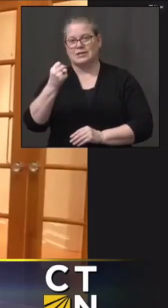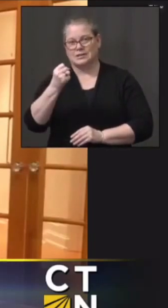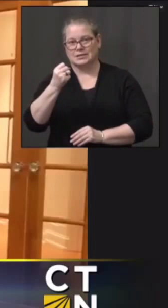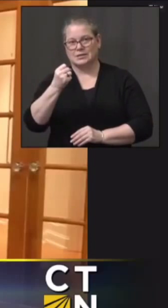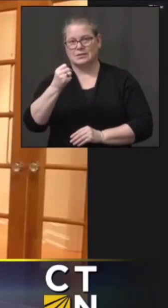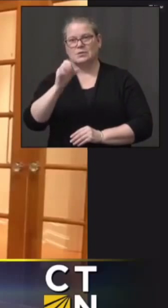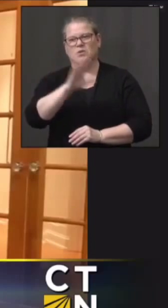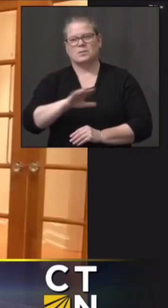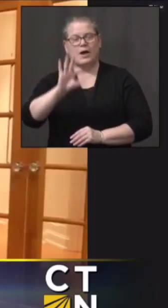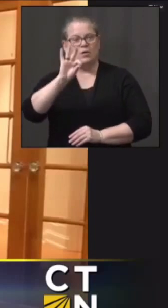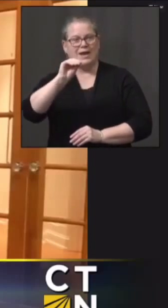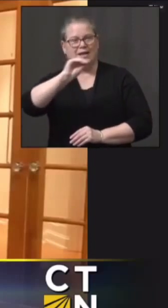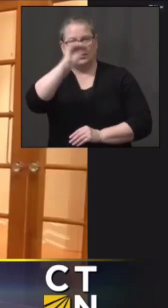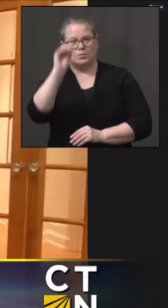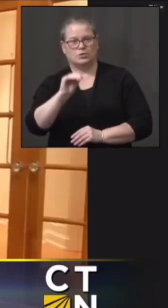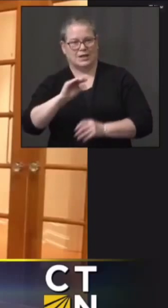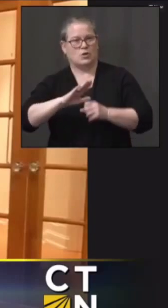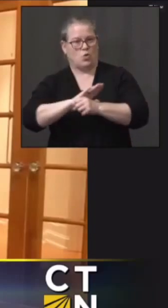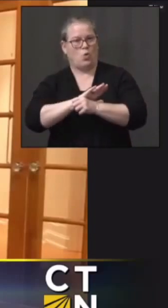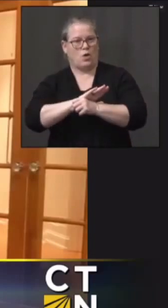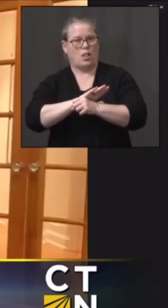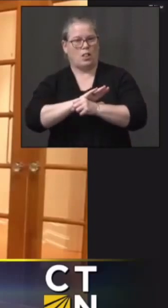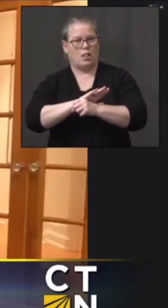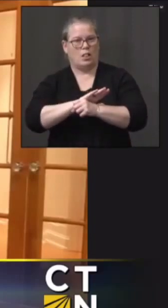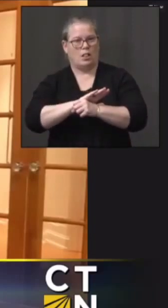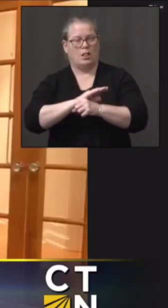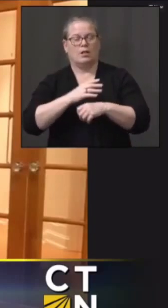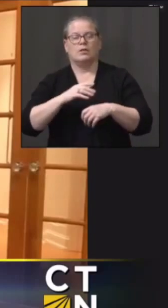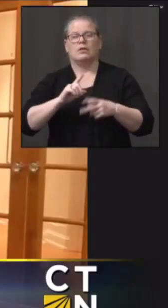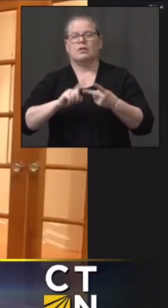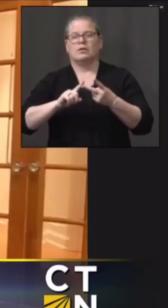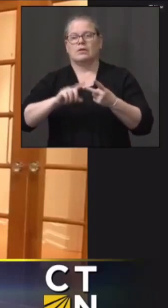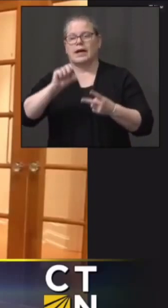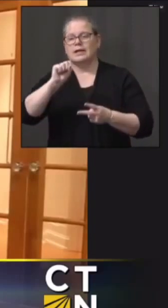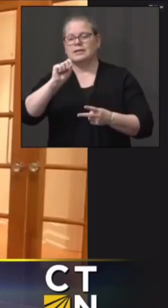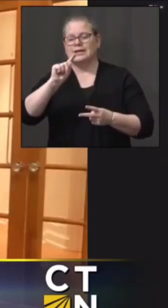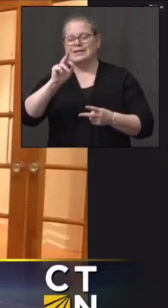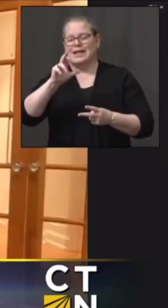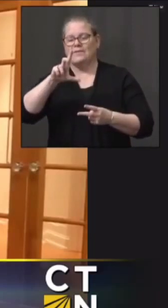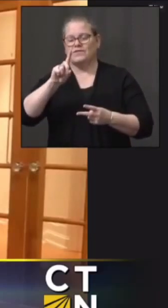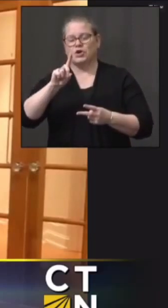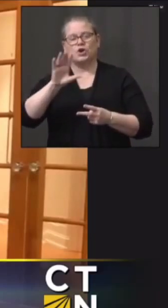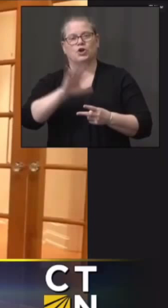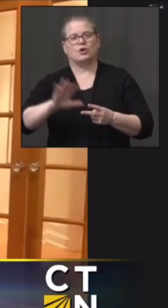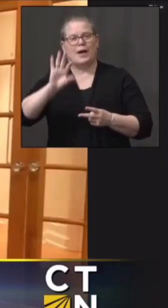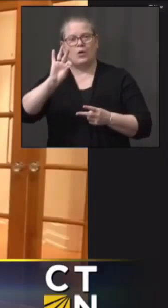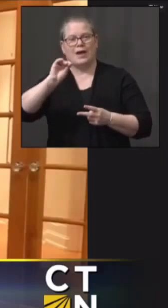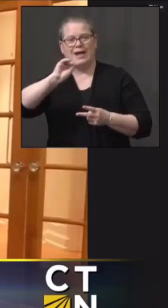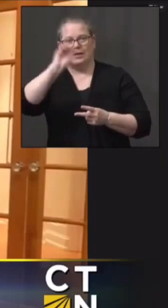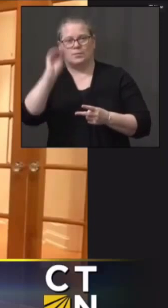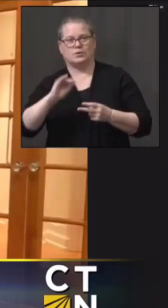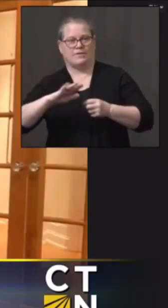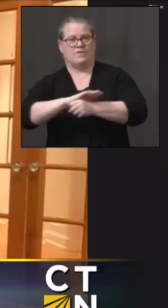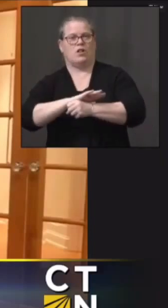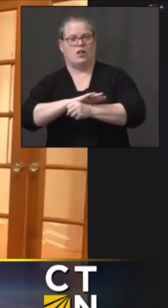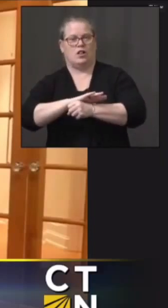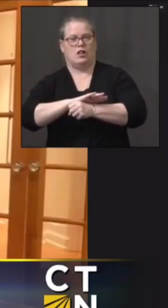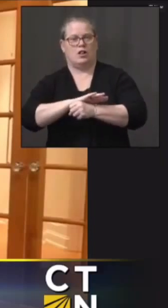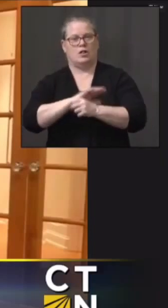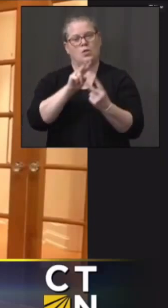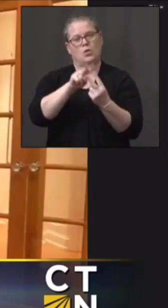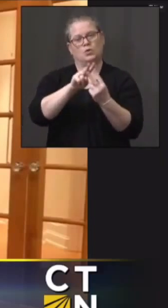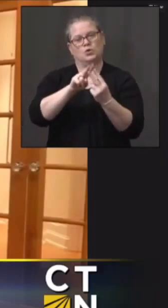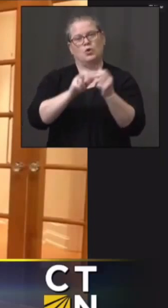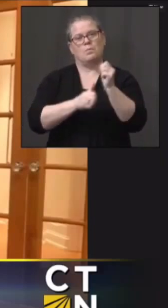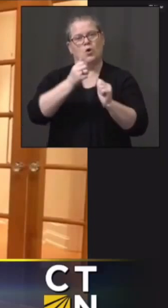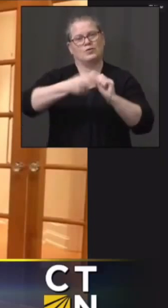was around 90% total, and Stanford Hospital was around 90% total. Those are the two highest in the state. And in terms